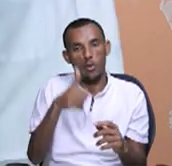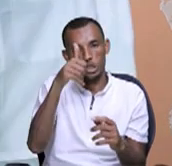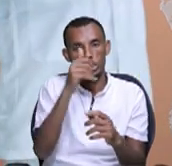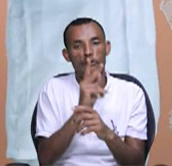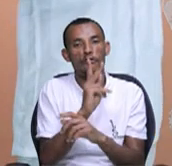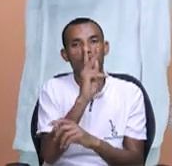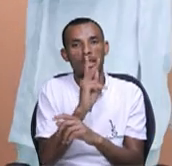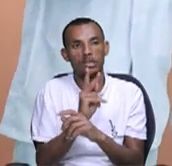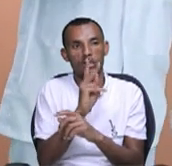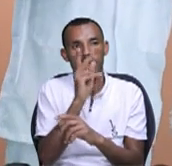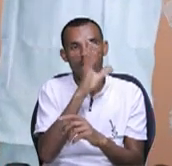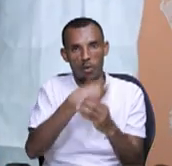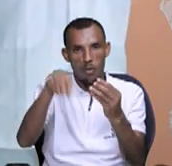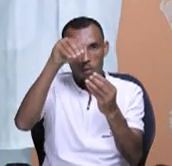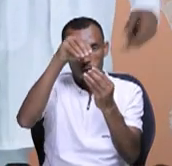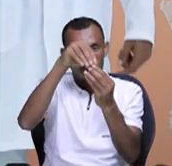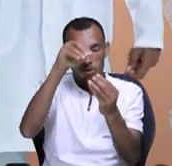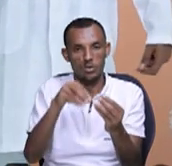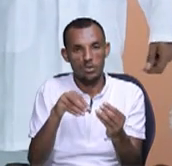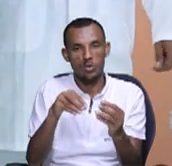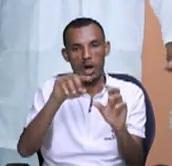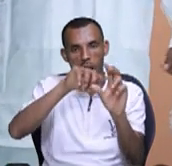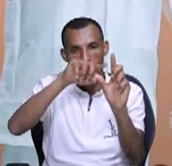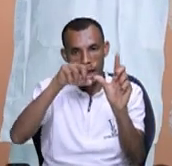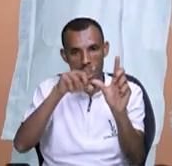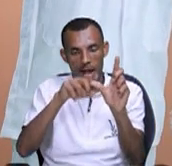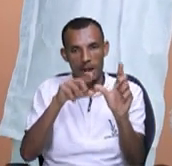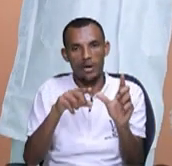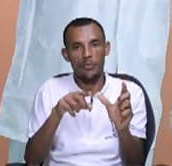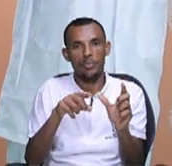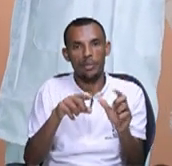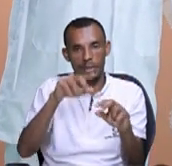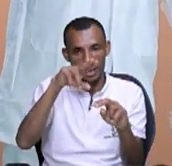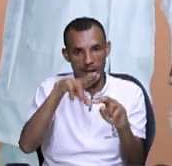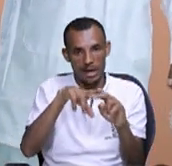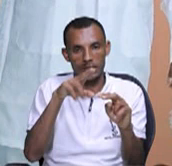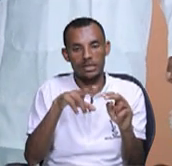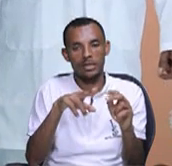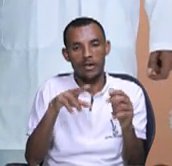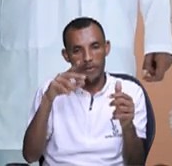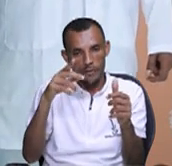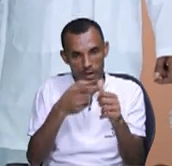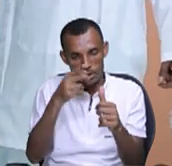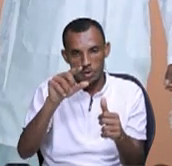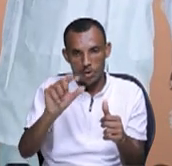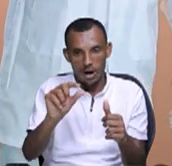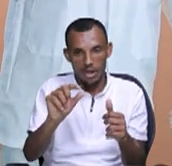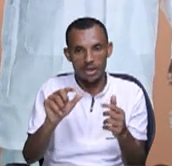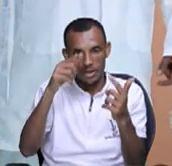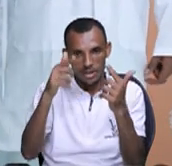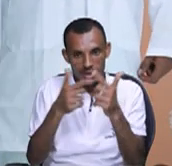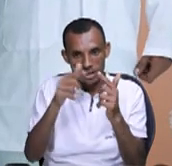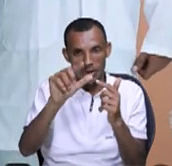vertex, and also angle lays in first quadrant, in